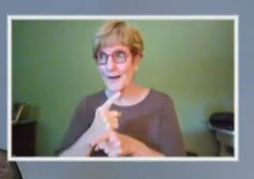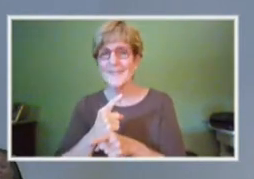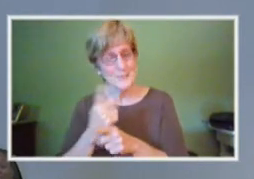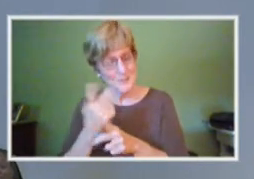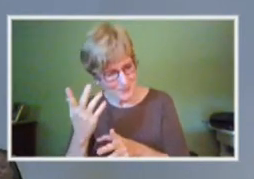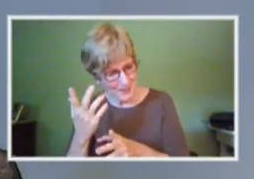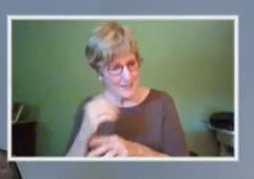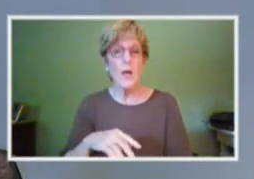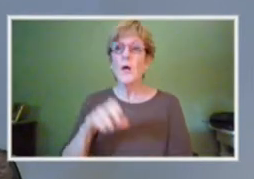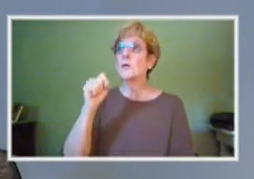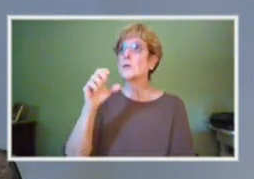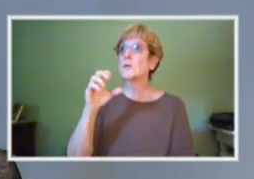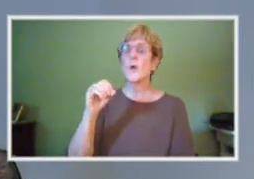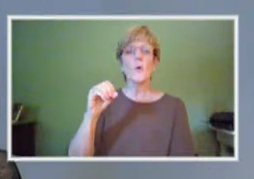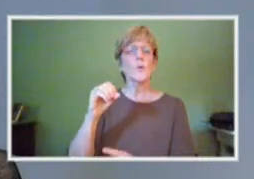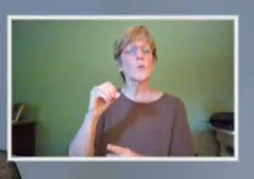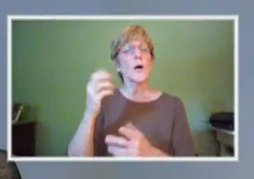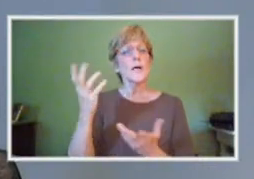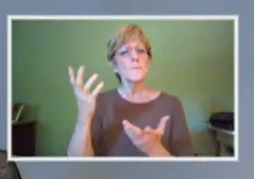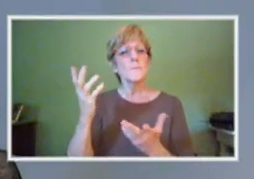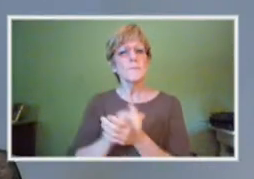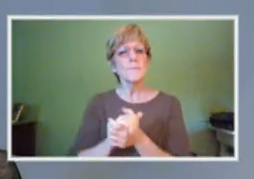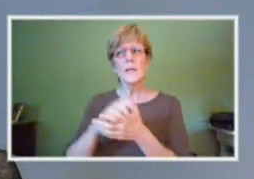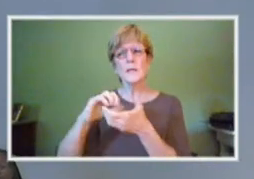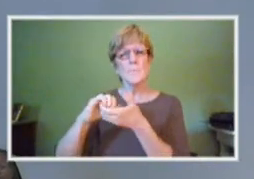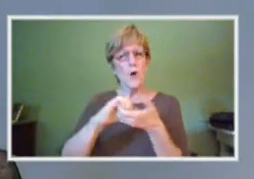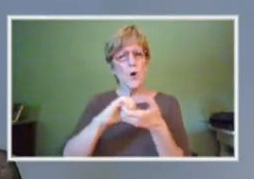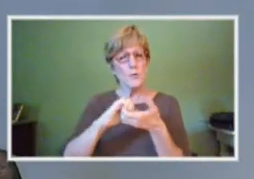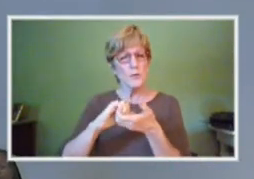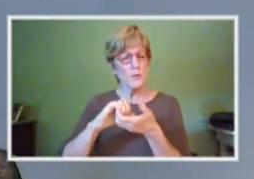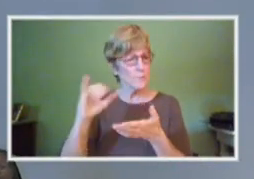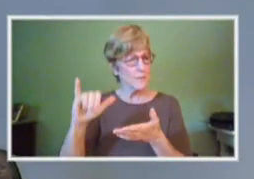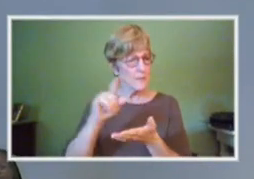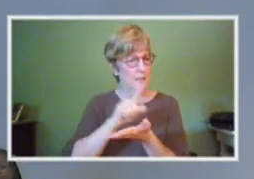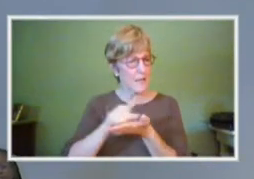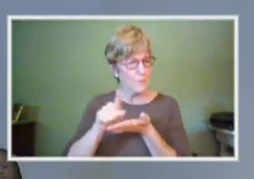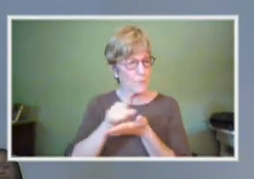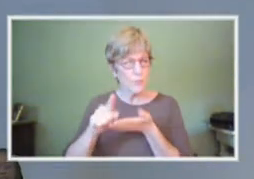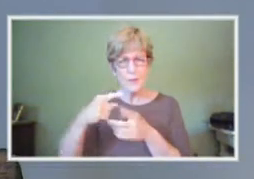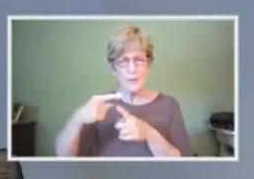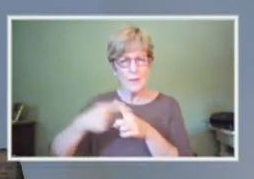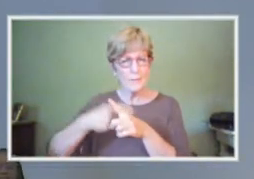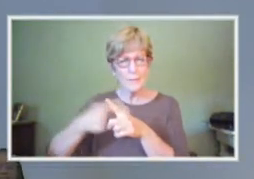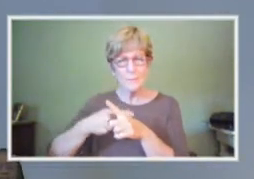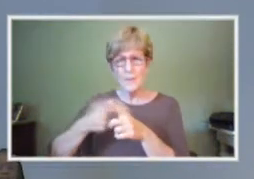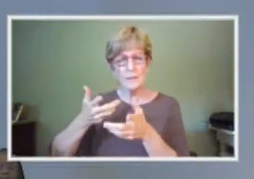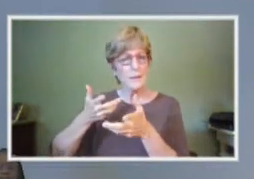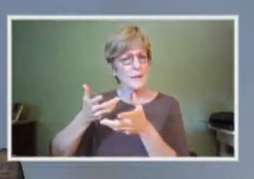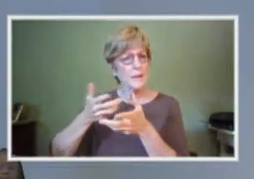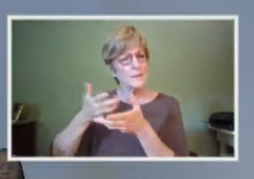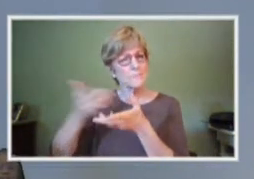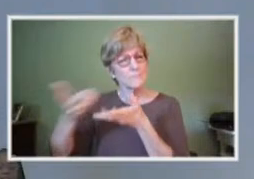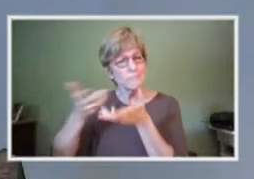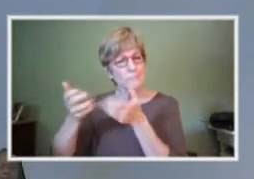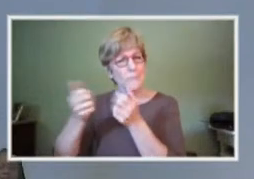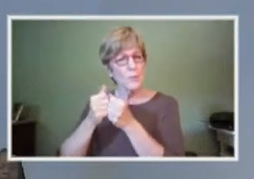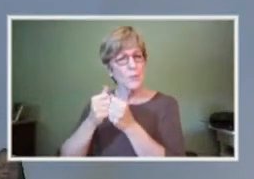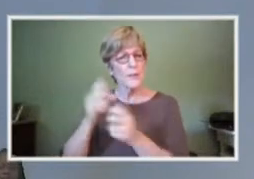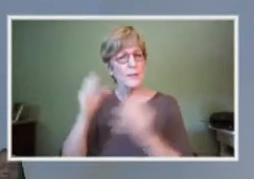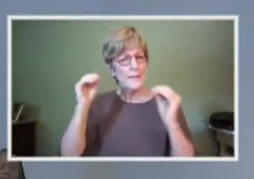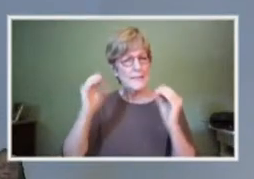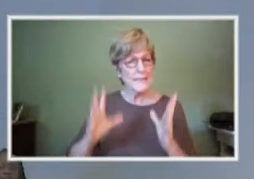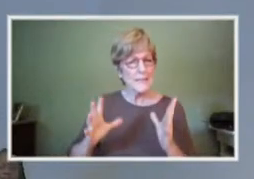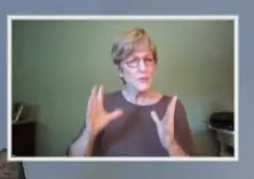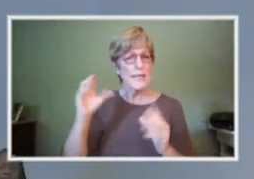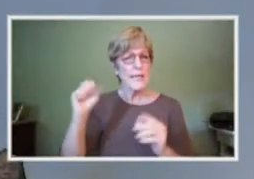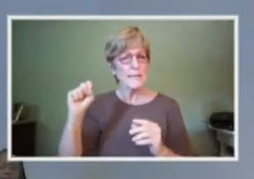And so I want to talk about the partnership. Is that weekly or monthly interaction with the faculty and the SRO?